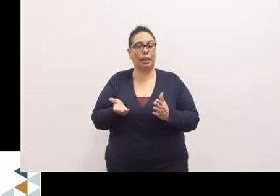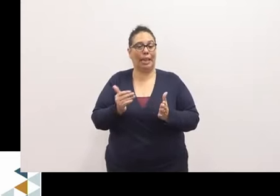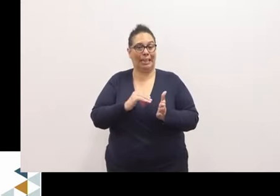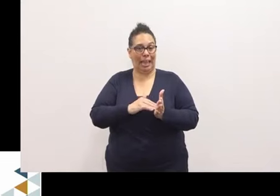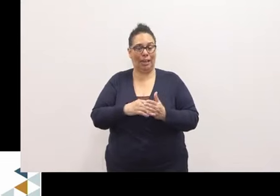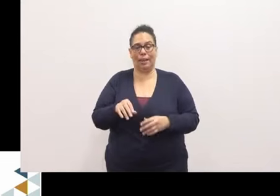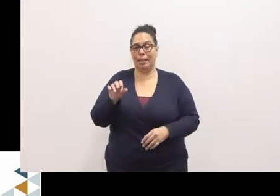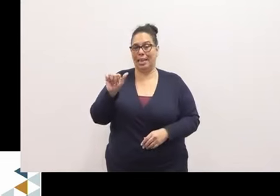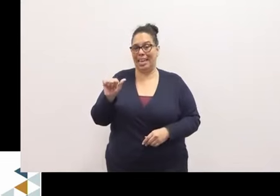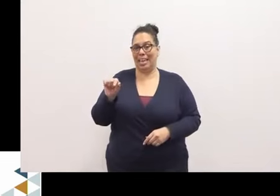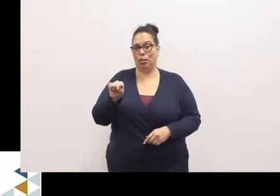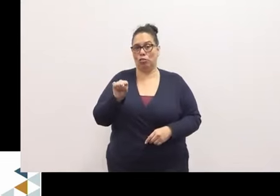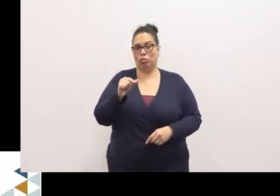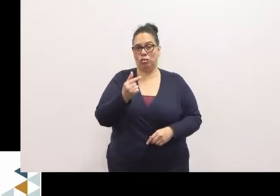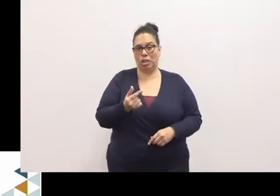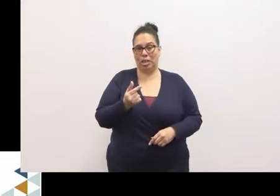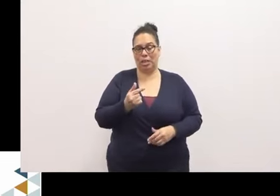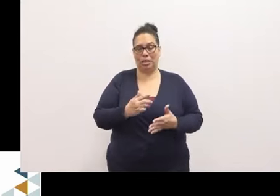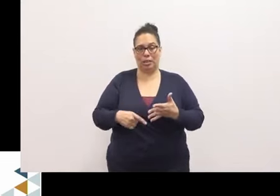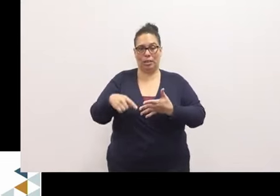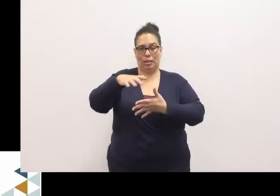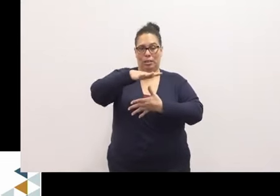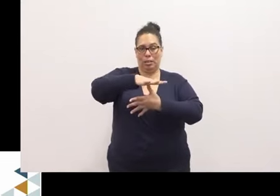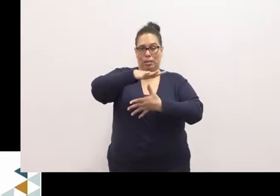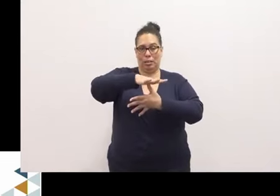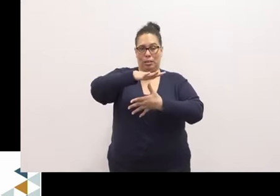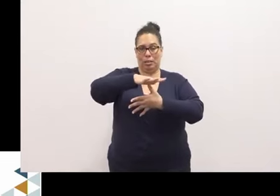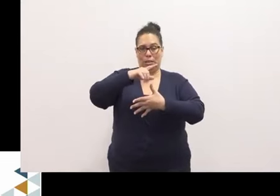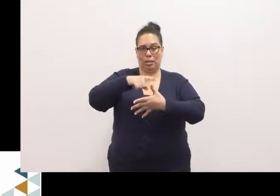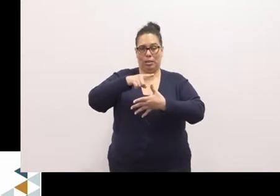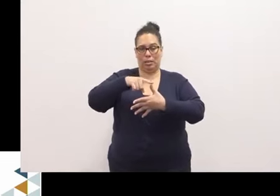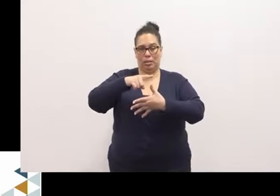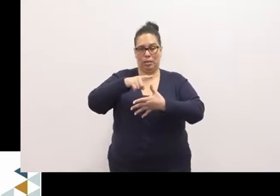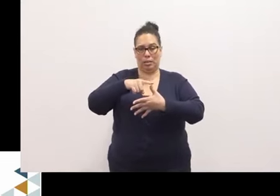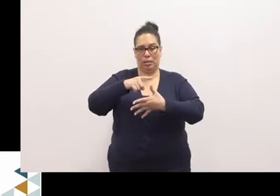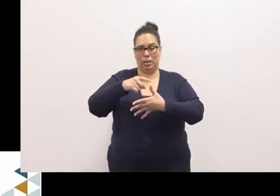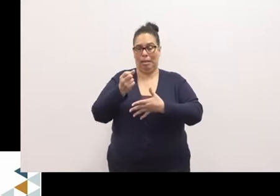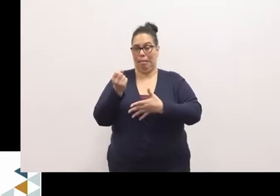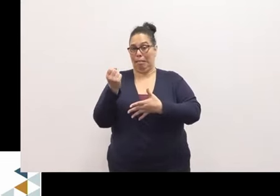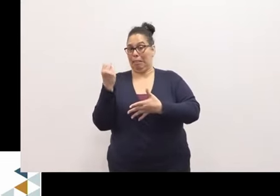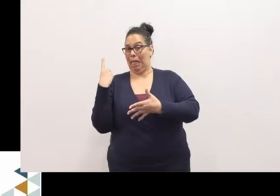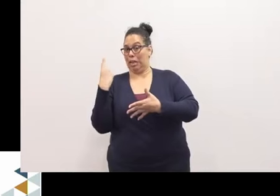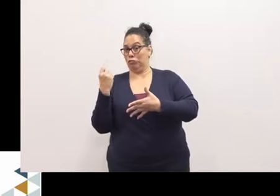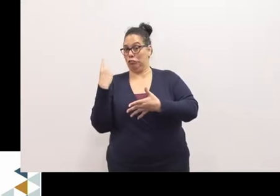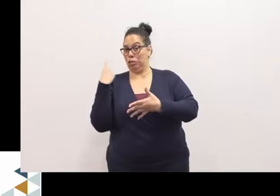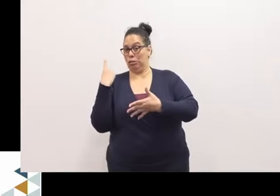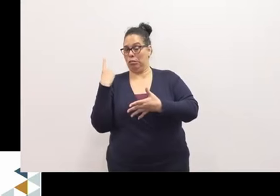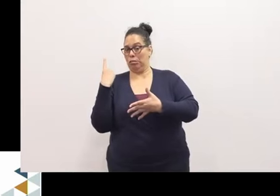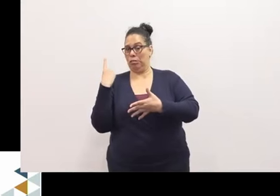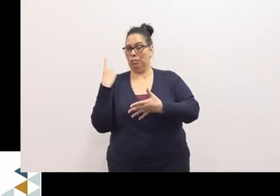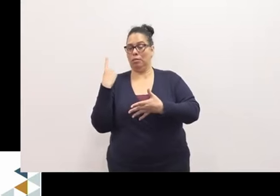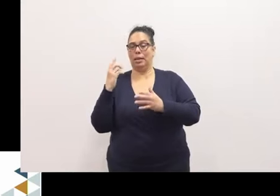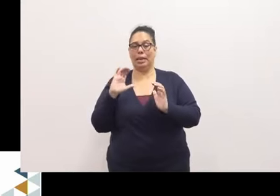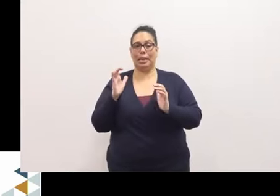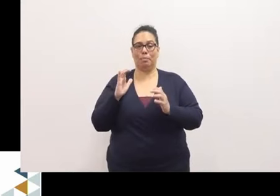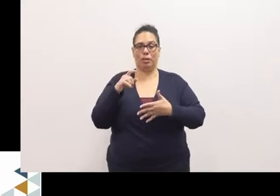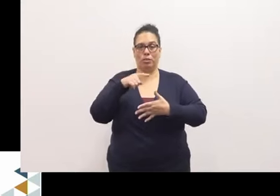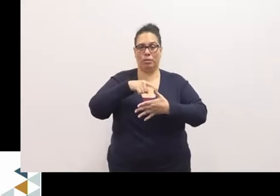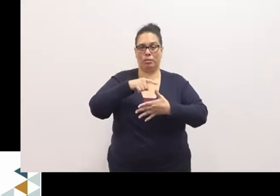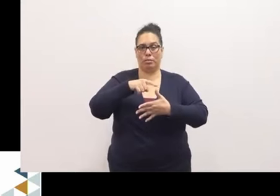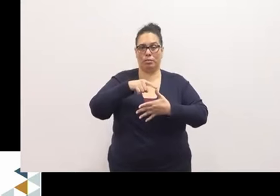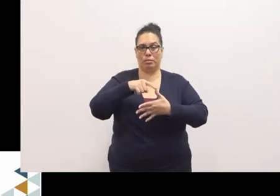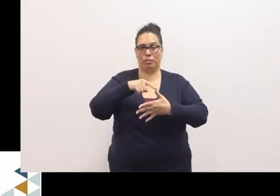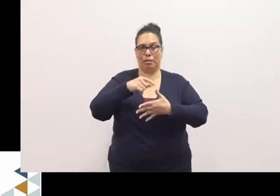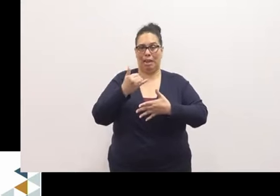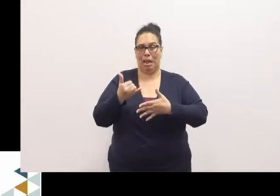for 12th graders, now we're looking at 12th graders last year compared to where they are now. So last year,